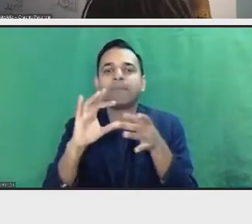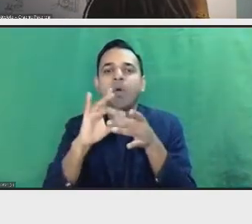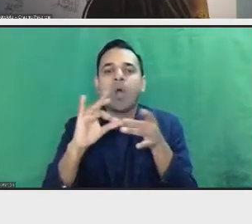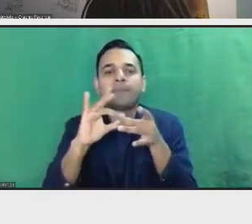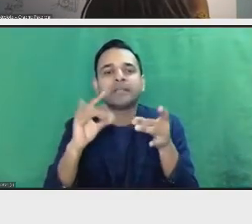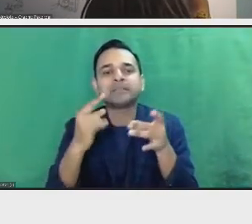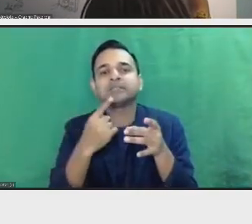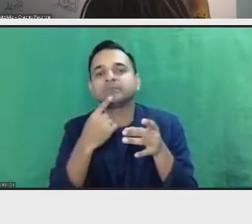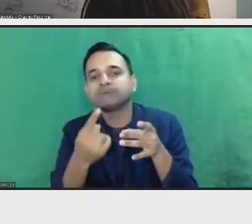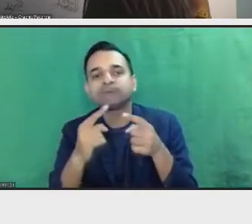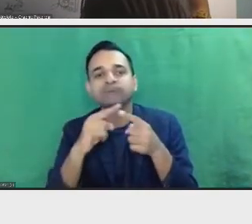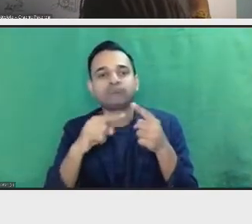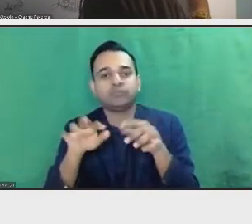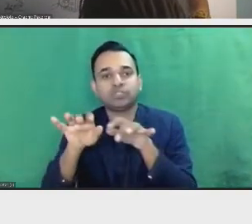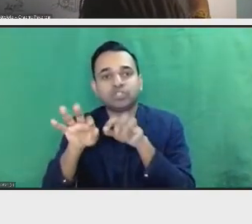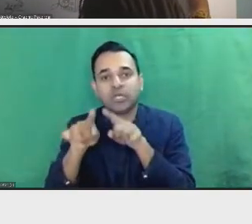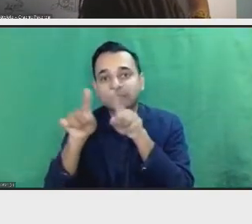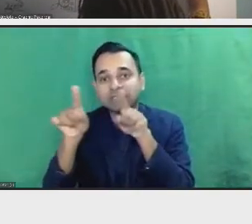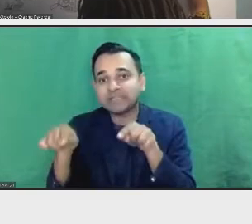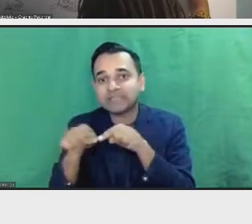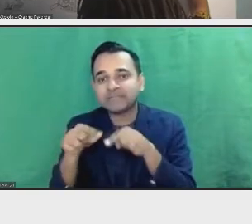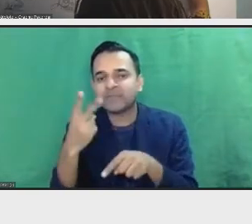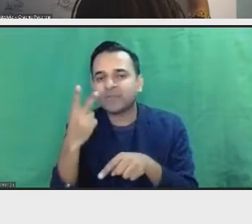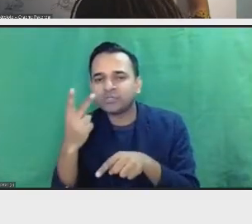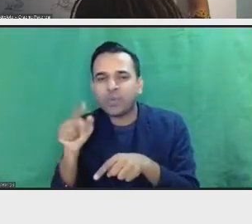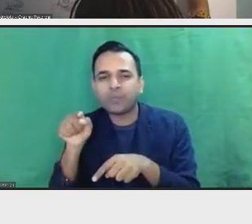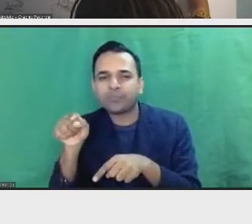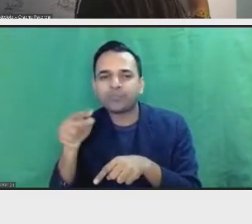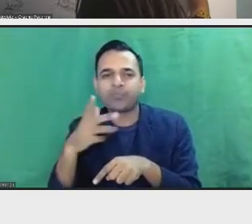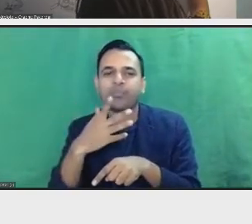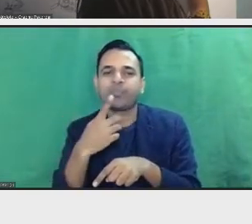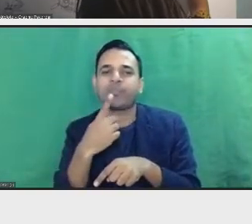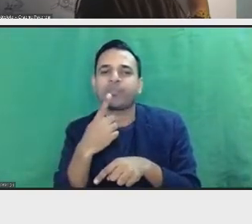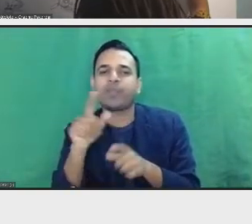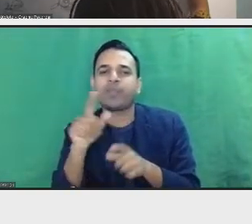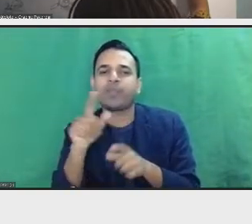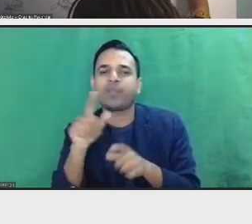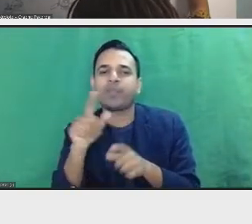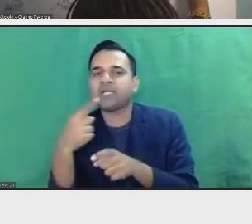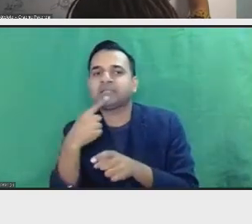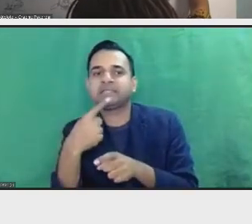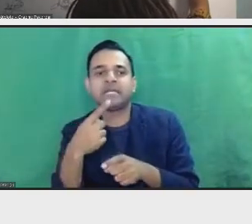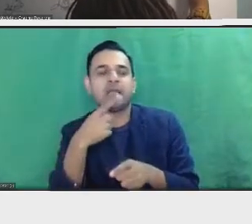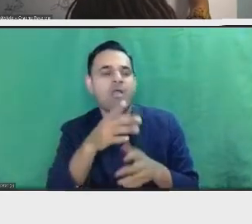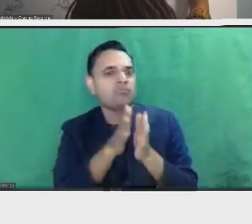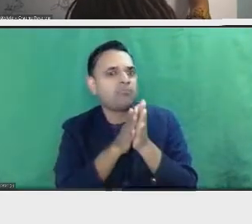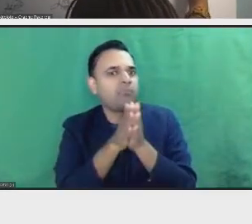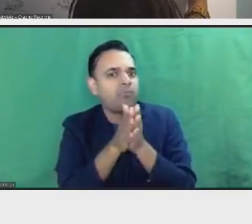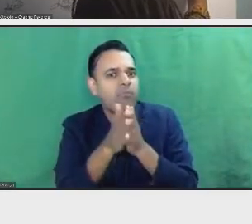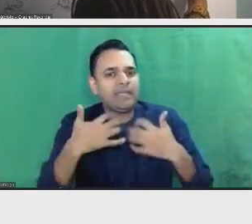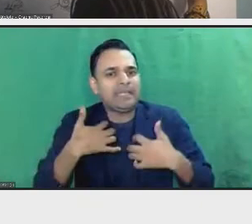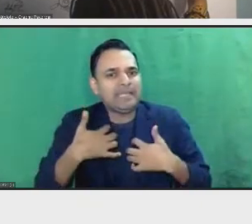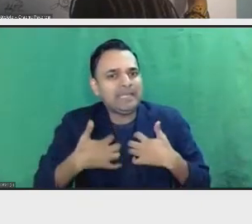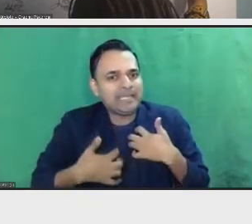say. Very, very interesting stuff over here. Over here is from Marta. Marta says, this is a most